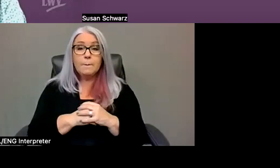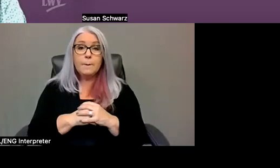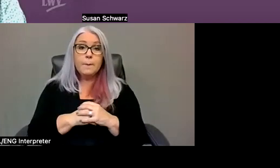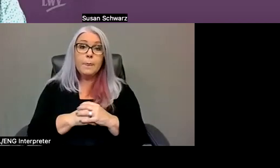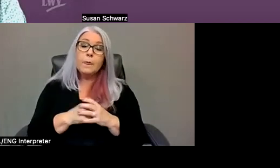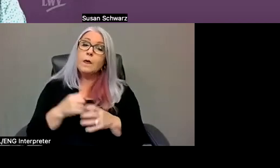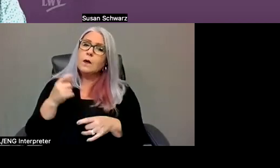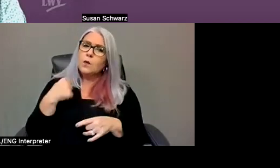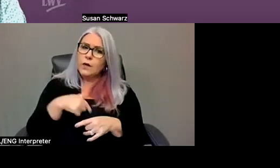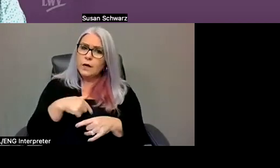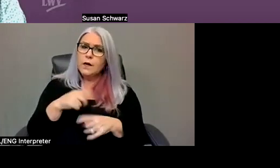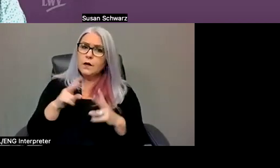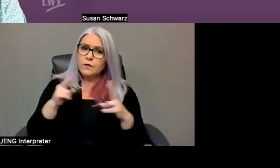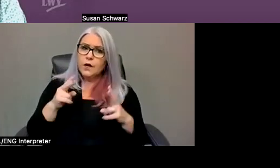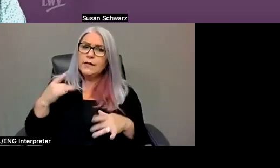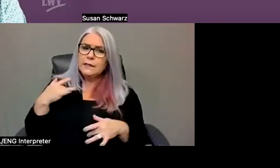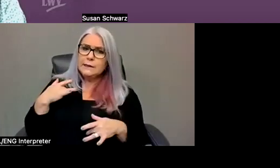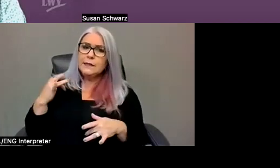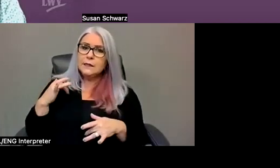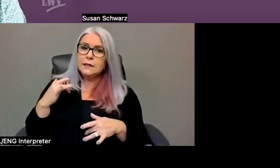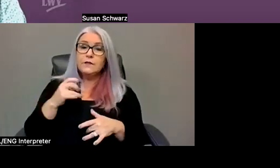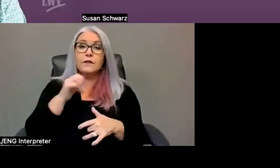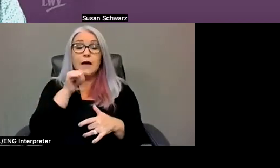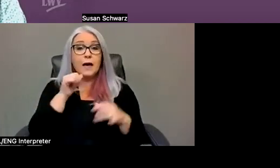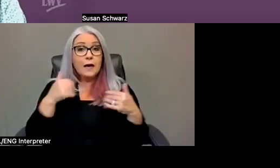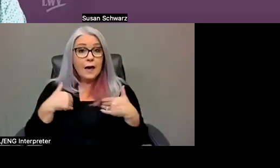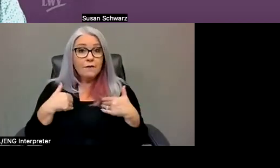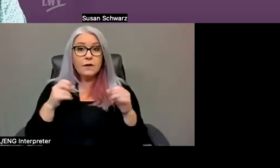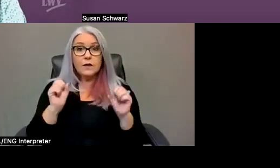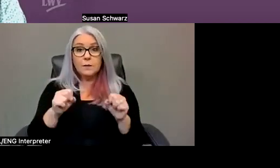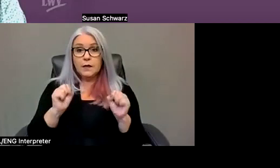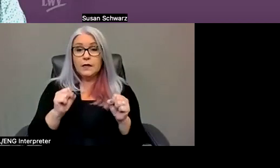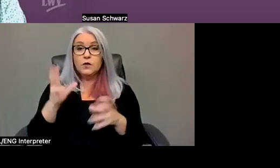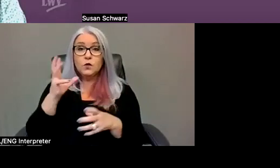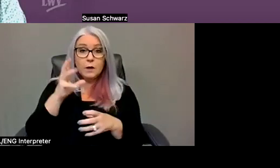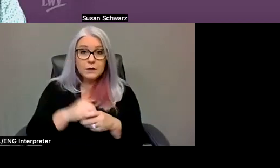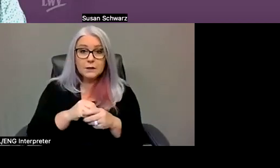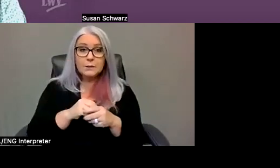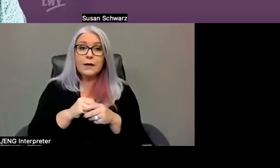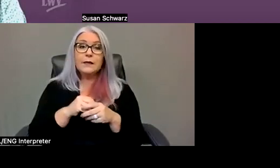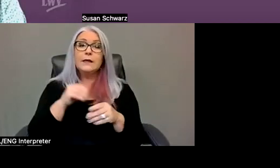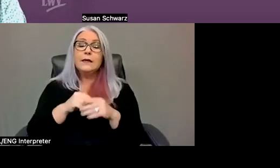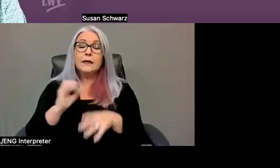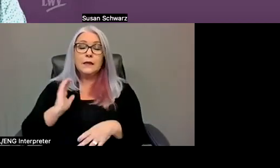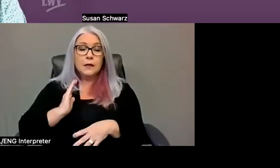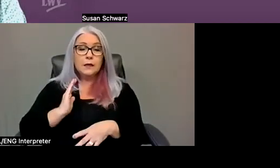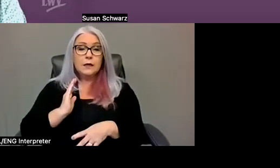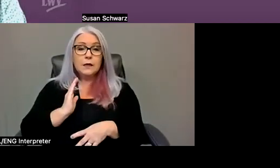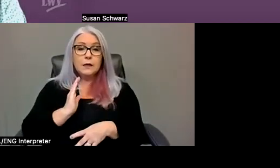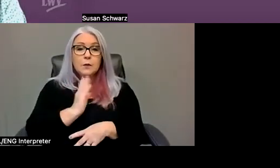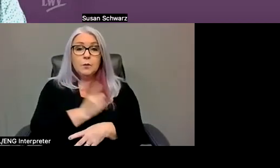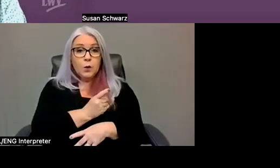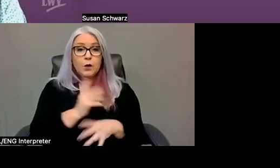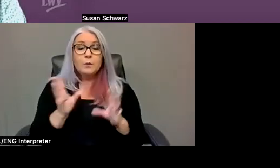very sensitive to people not having the ability to participate in the board meetings.